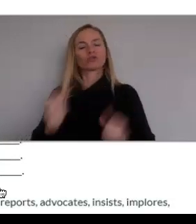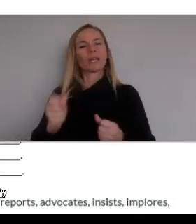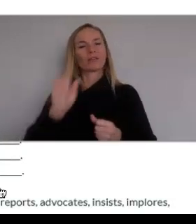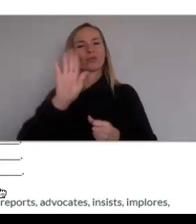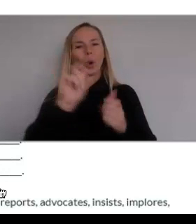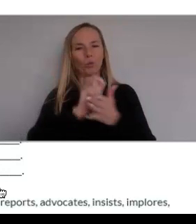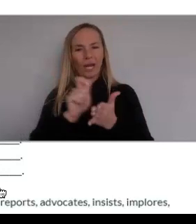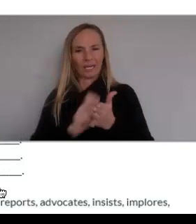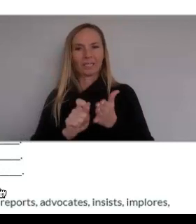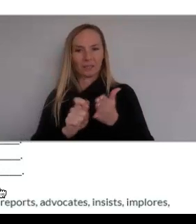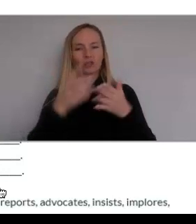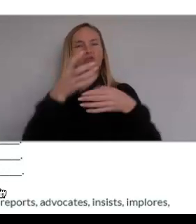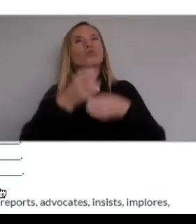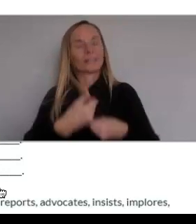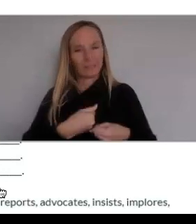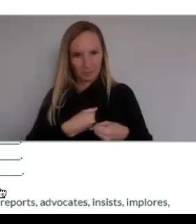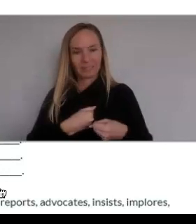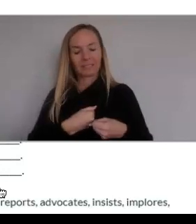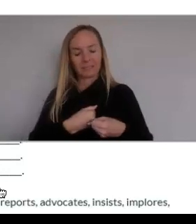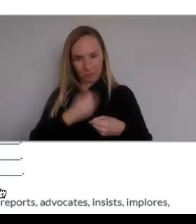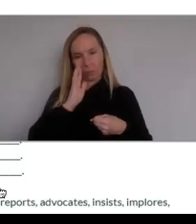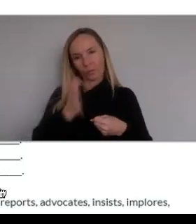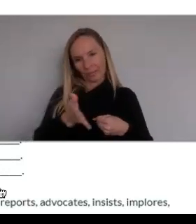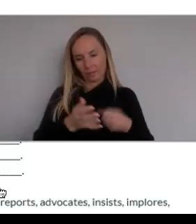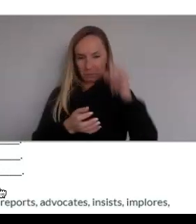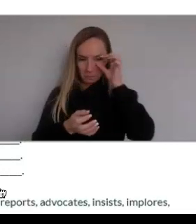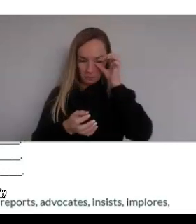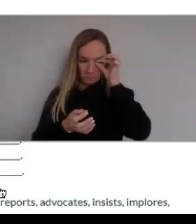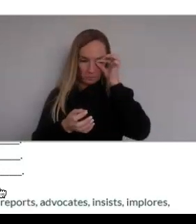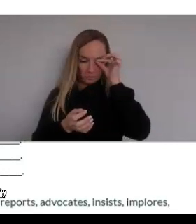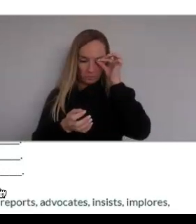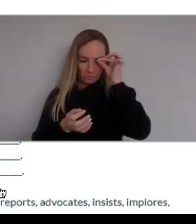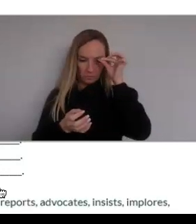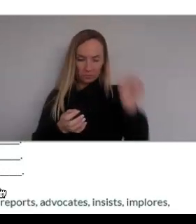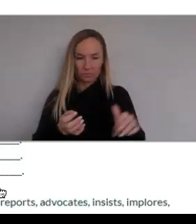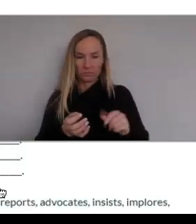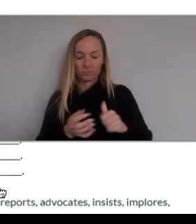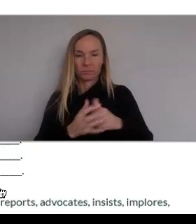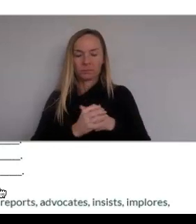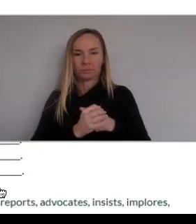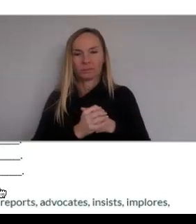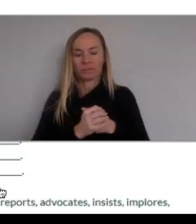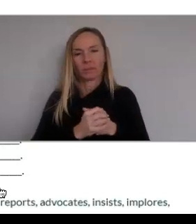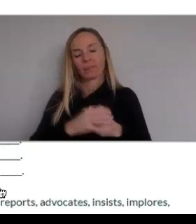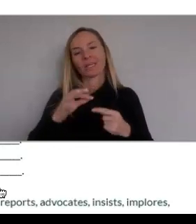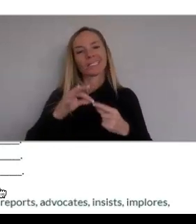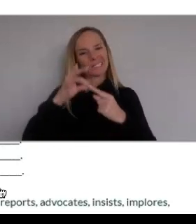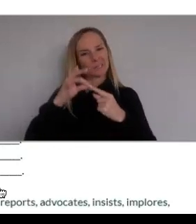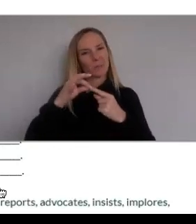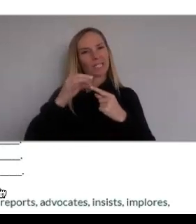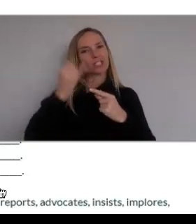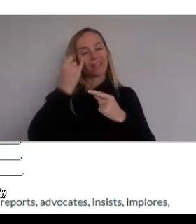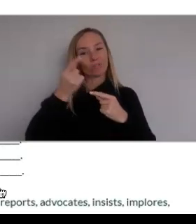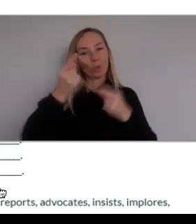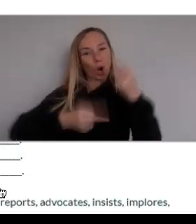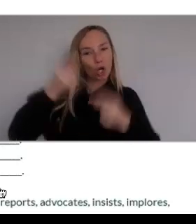writing. Please trust me. It will strengthen your writing. So especially for an argumentative essay or your